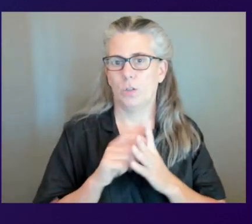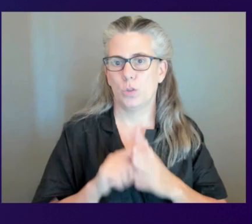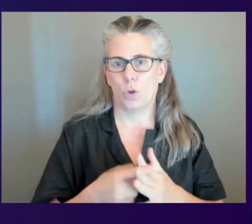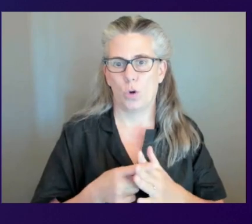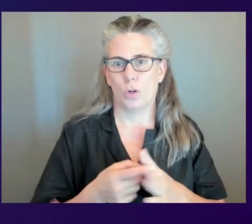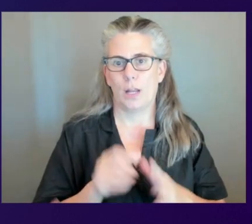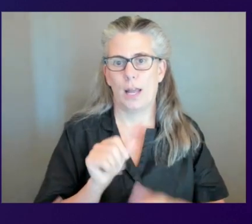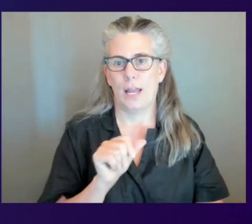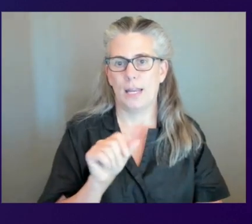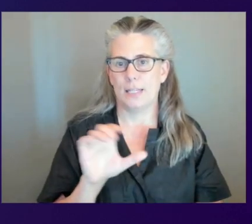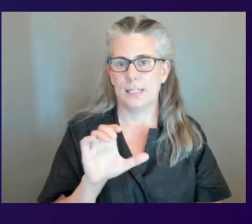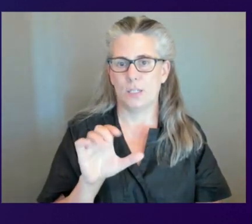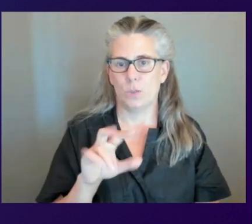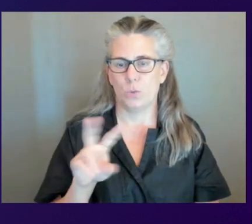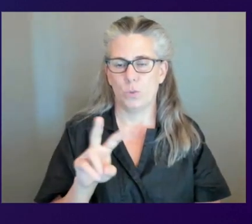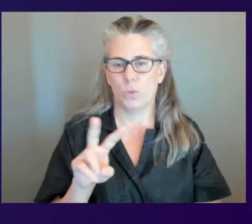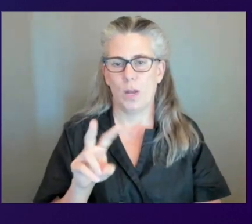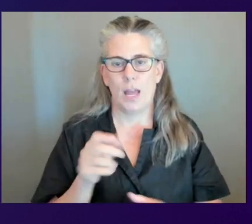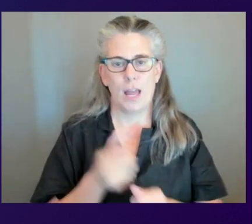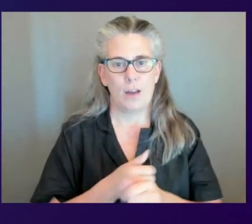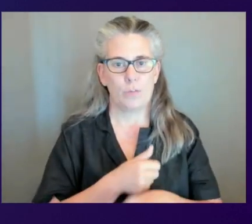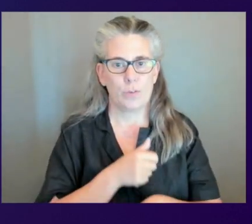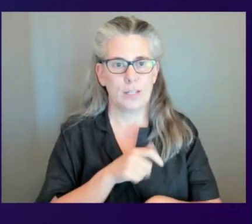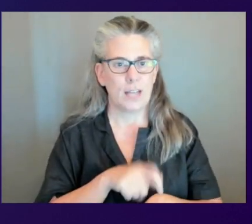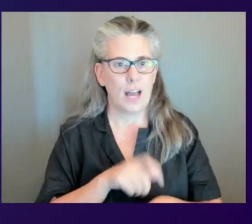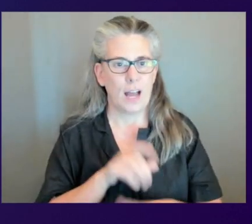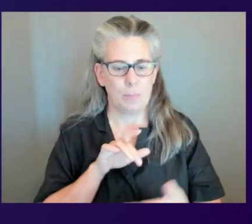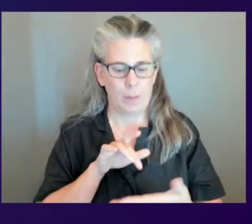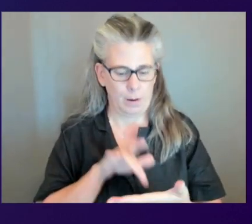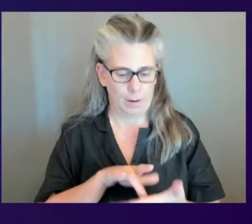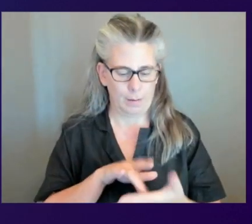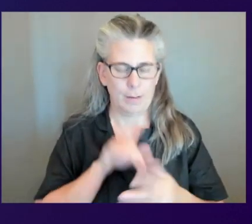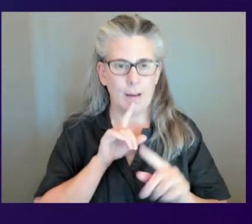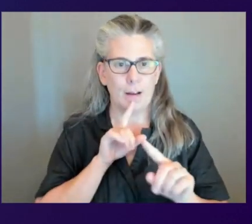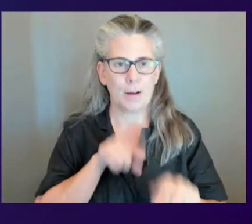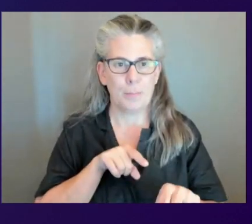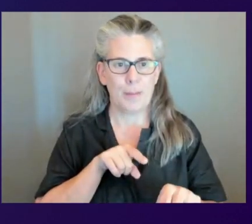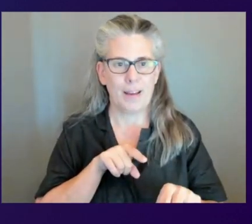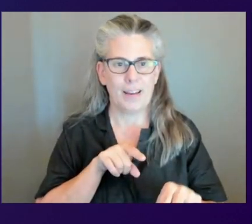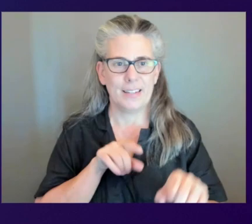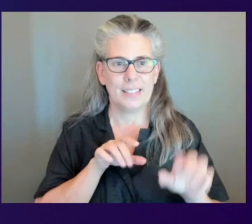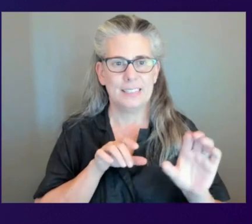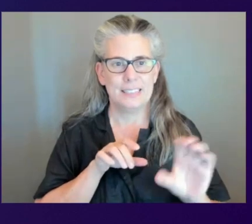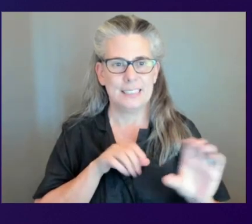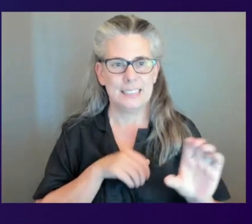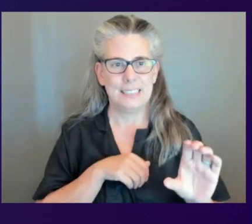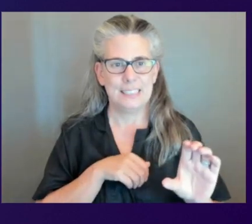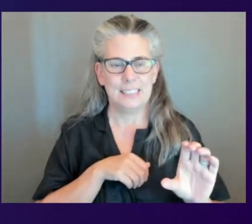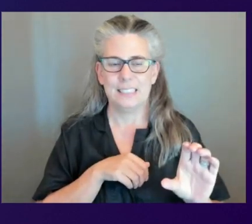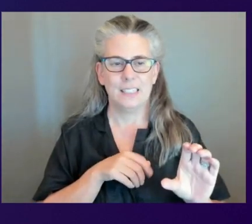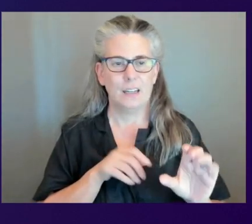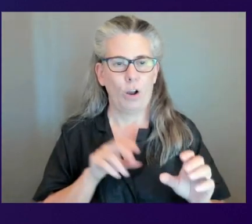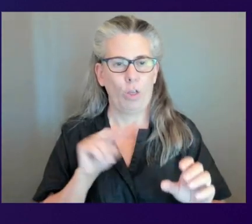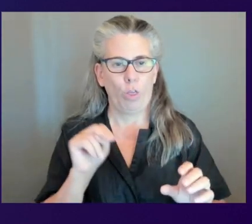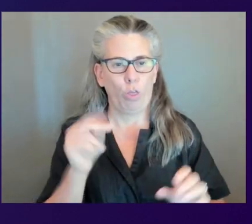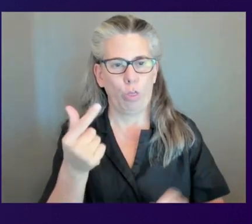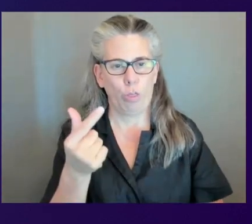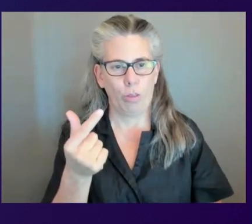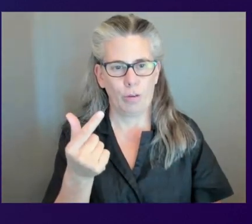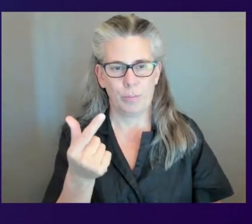EC2, and every time I hit Command C, doesn't work, right? Like, that's cool. That's really cool that